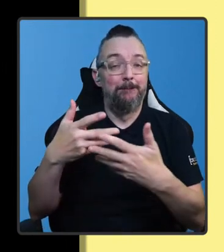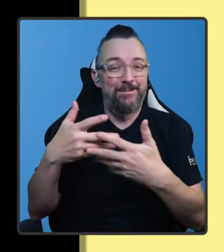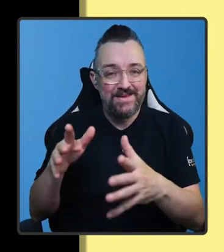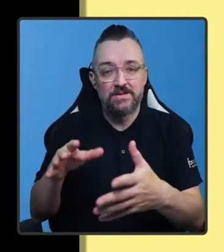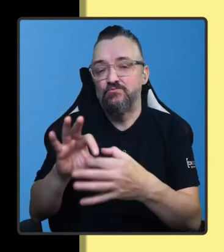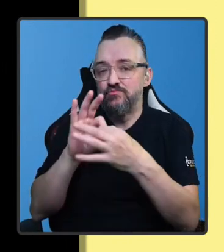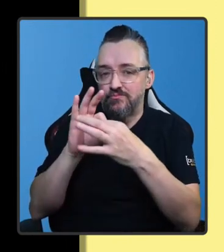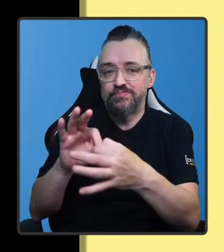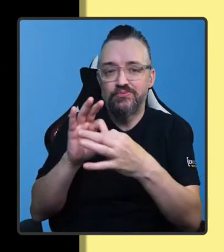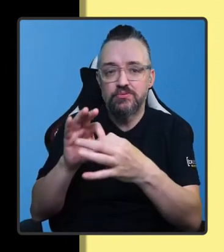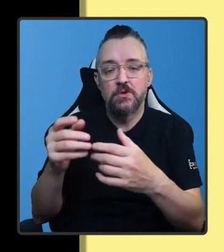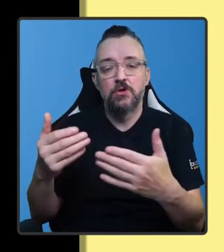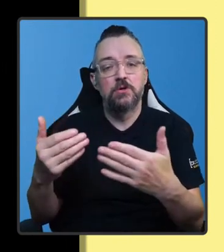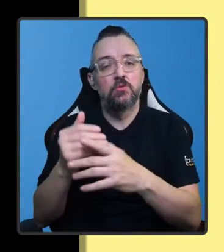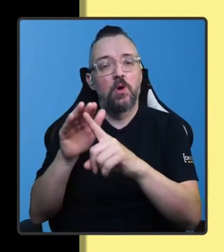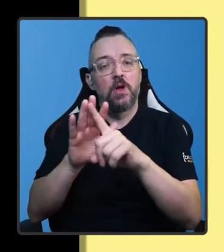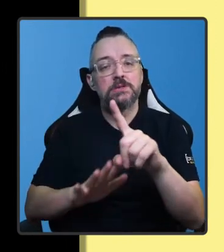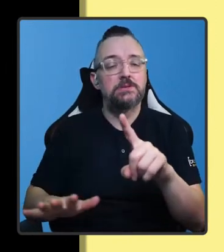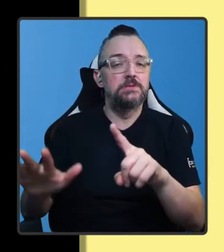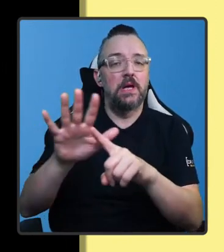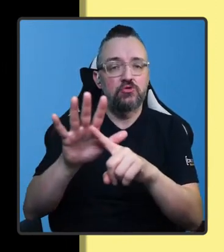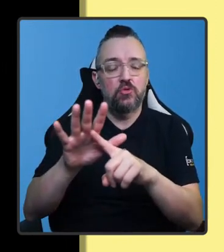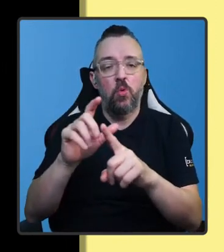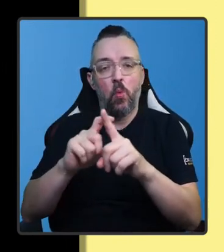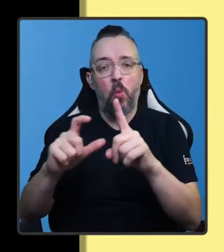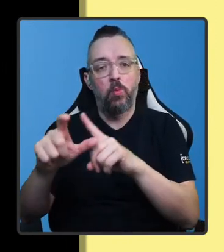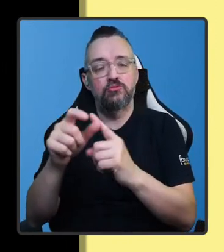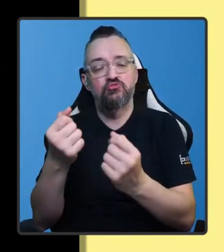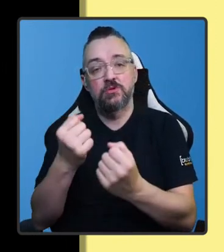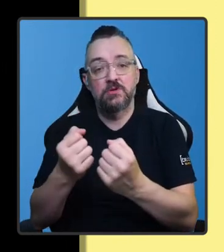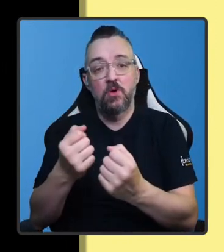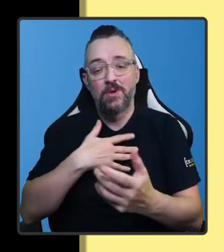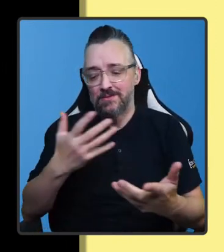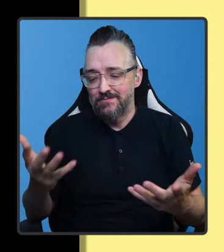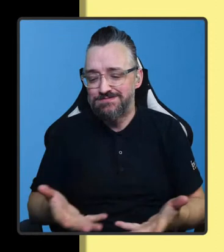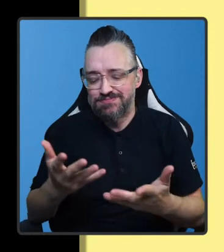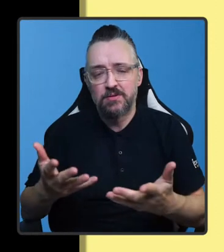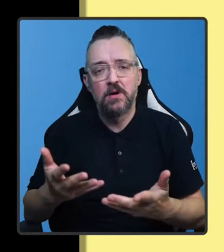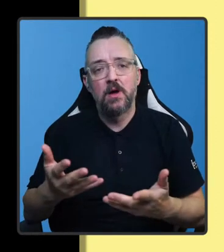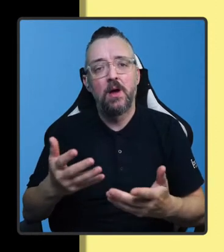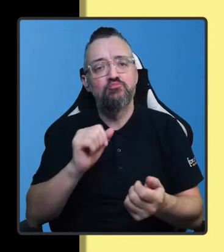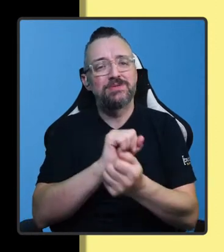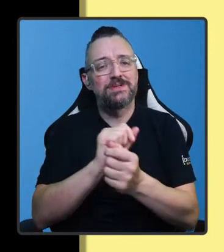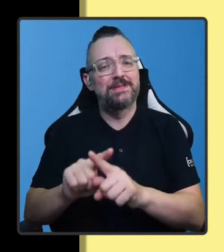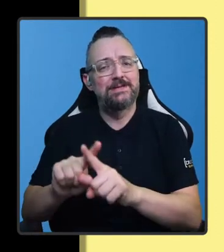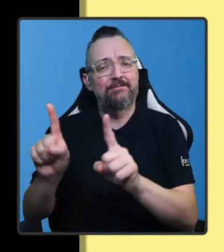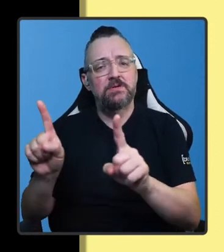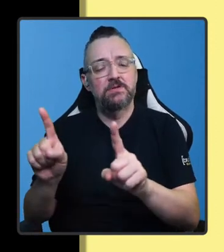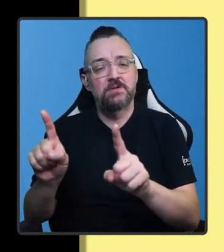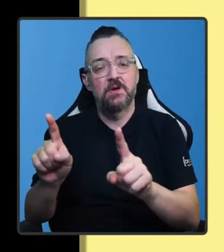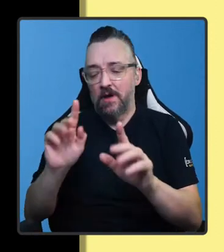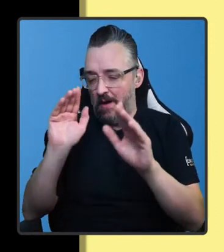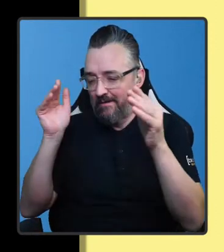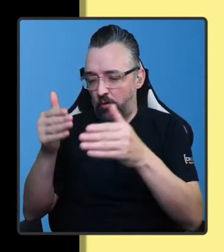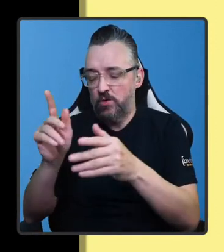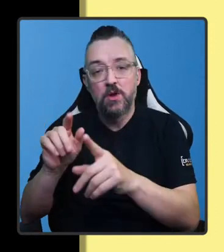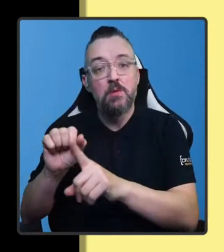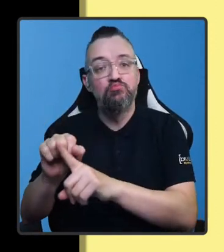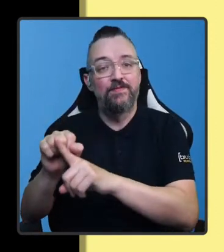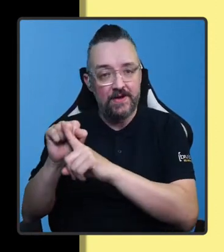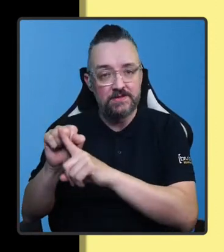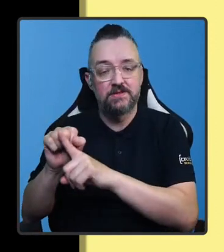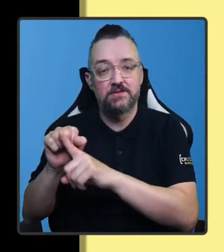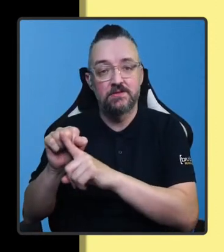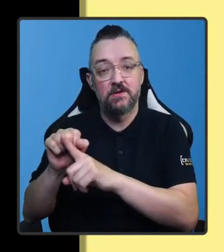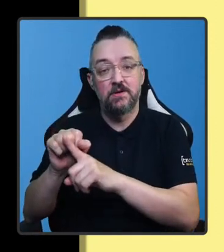a new national community justice strategy to promote alternatives to prison, moving the focus towards prevention. This is in